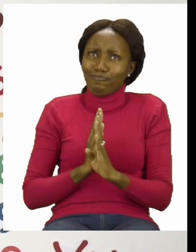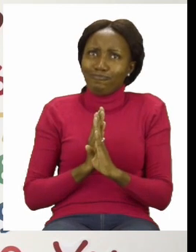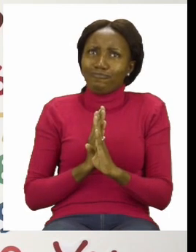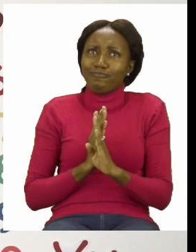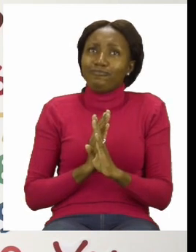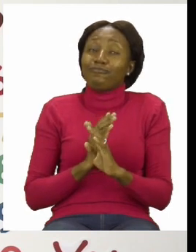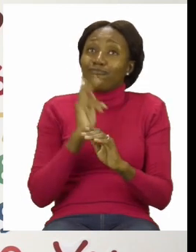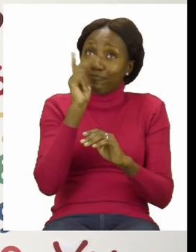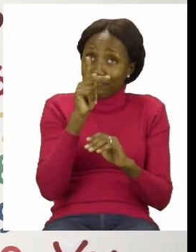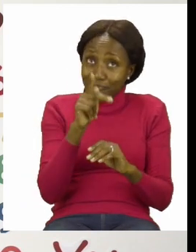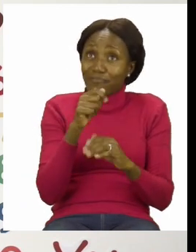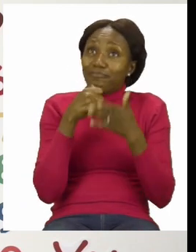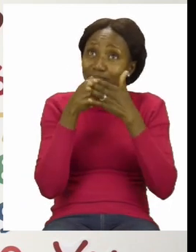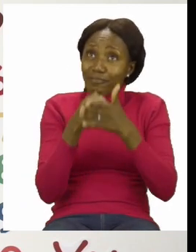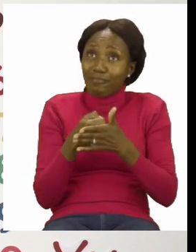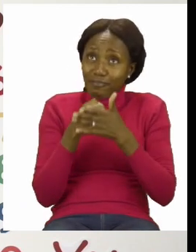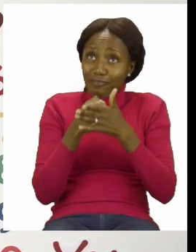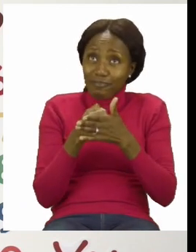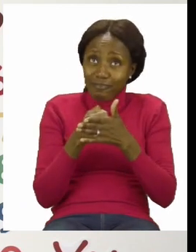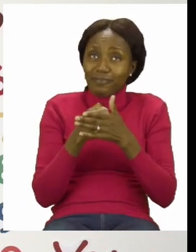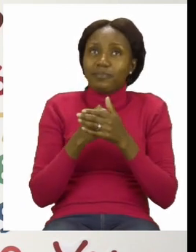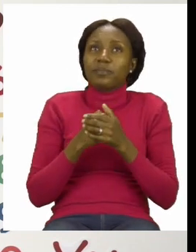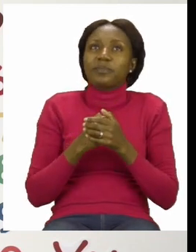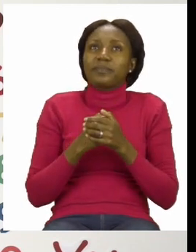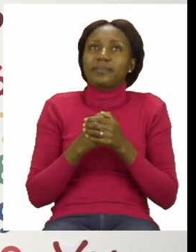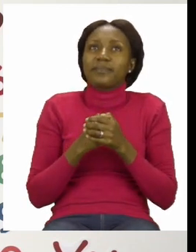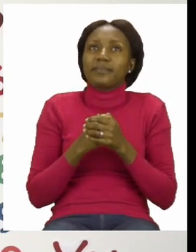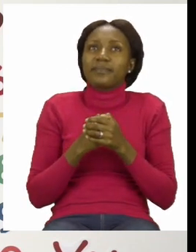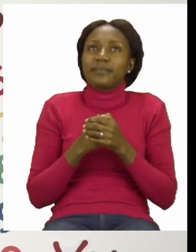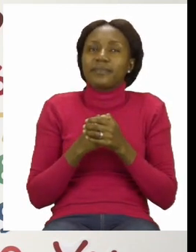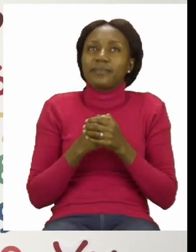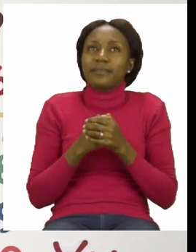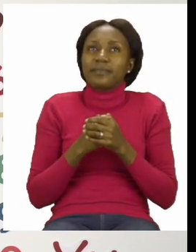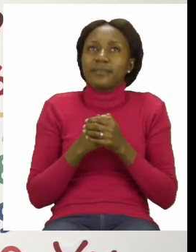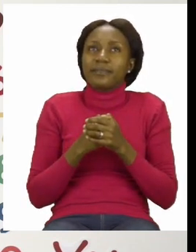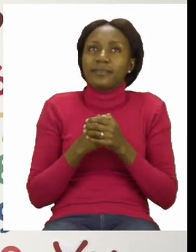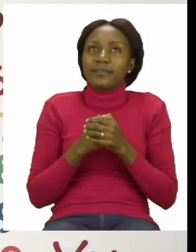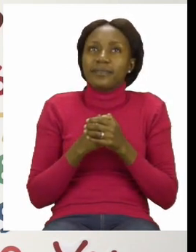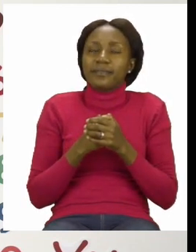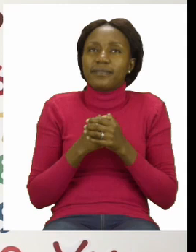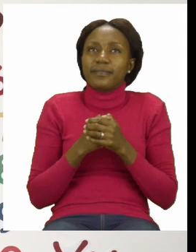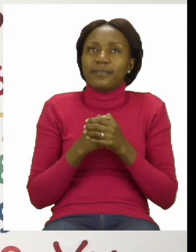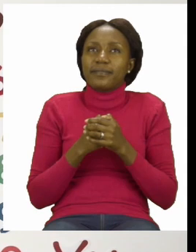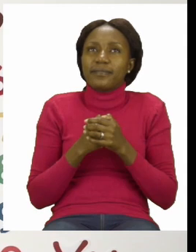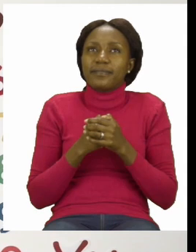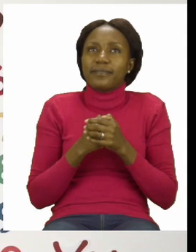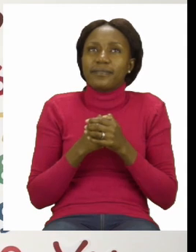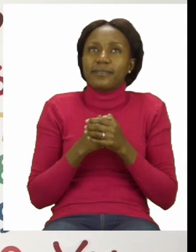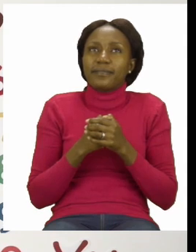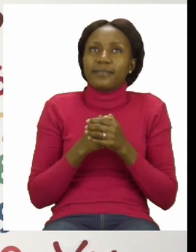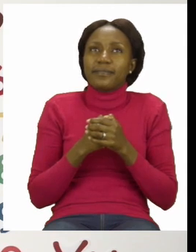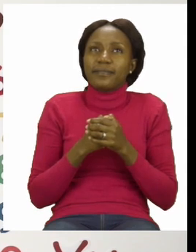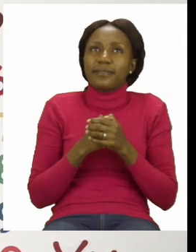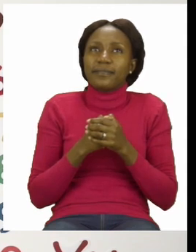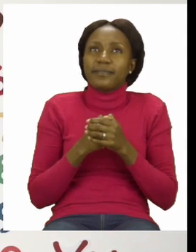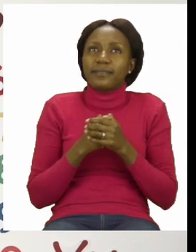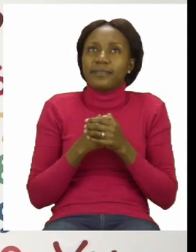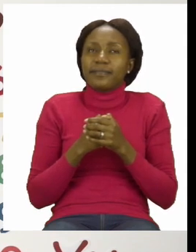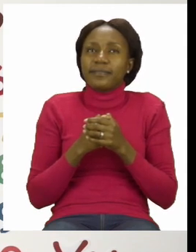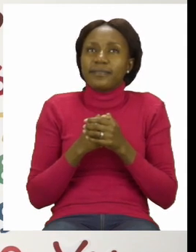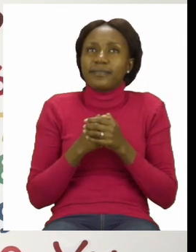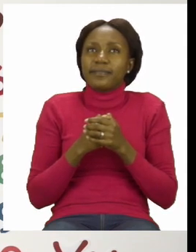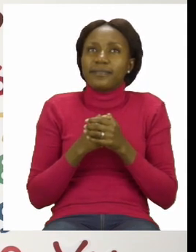go down, then we have our first line across, second